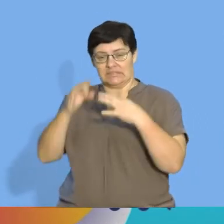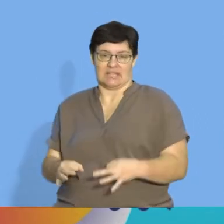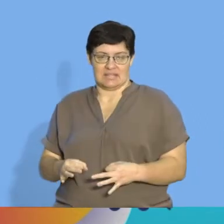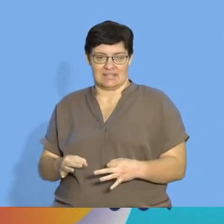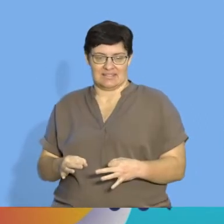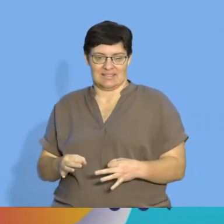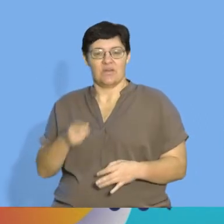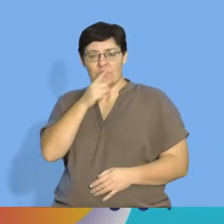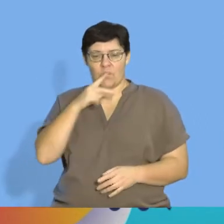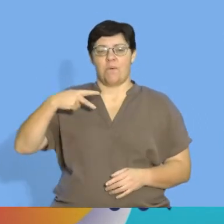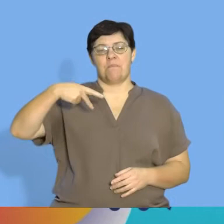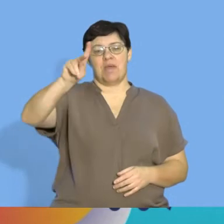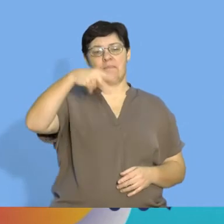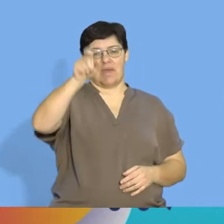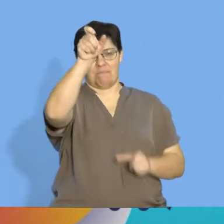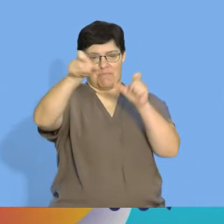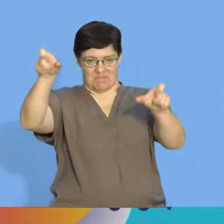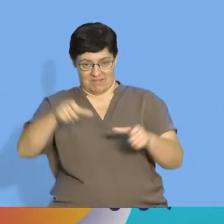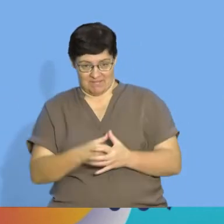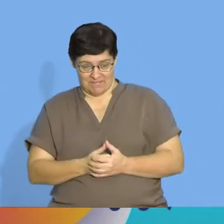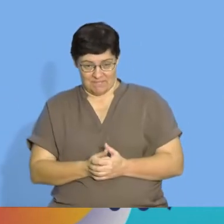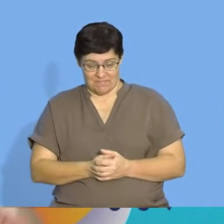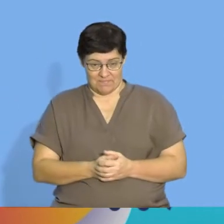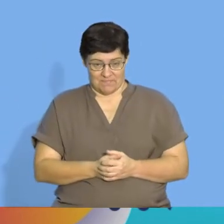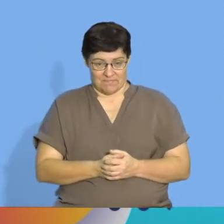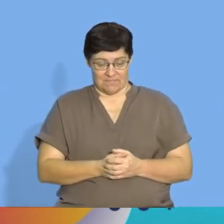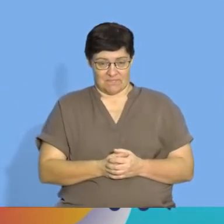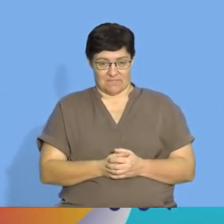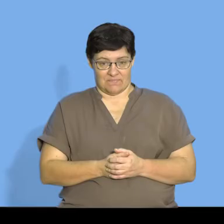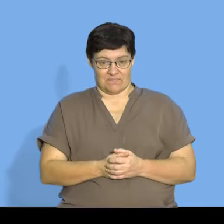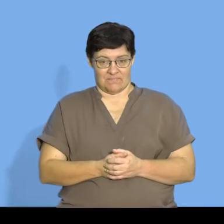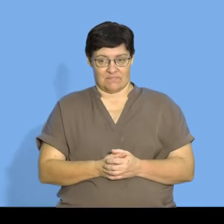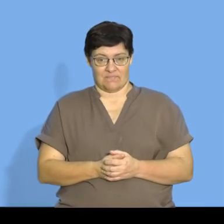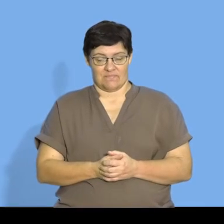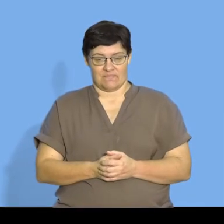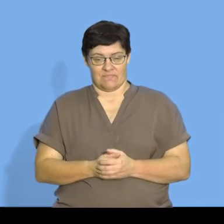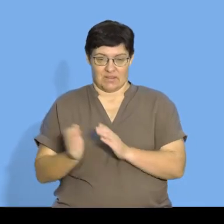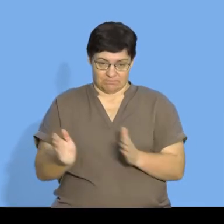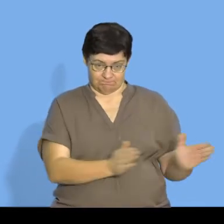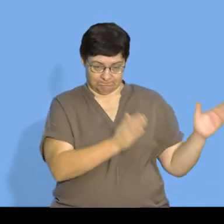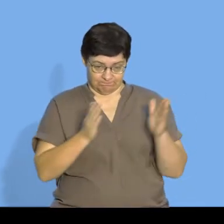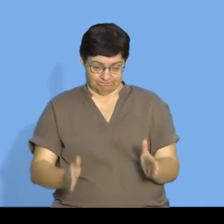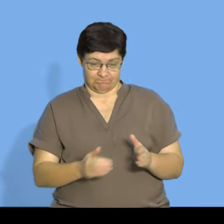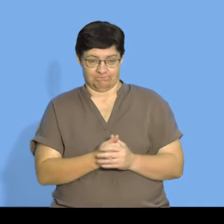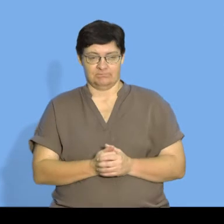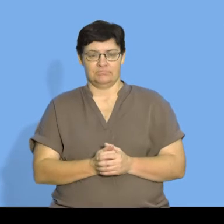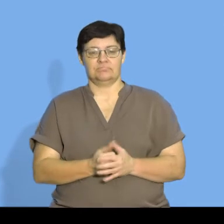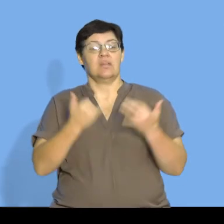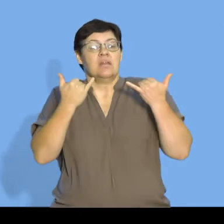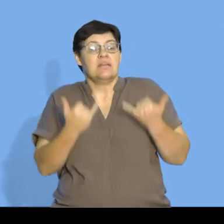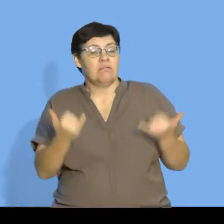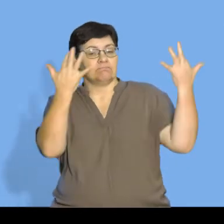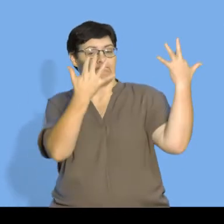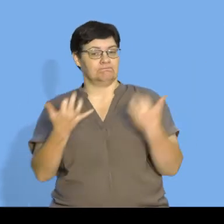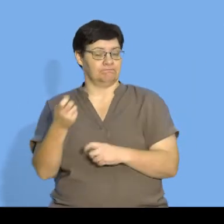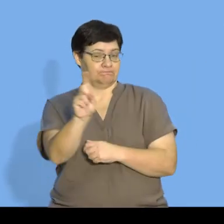determine how you pay your creditors. Okay, moving on. Now we have to